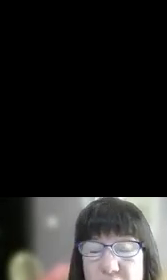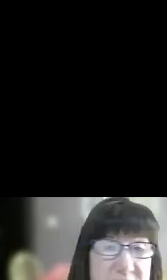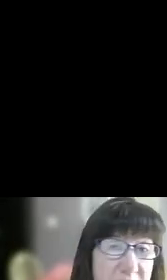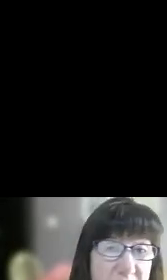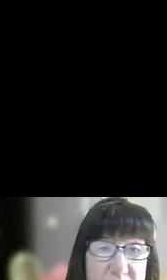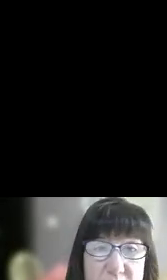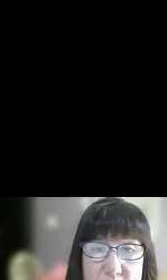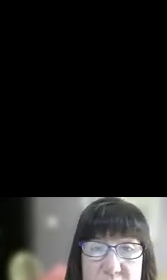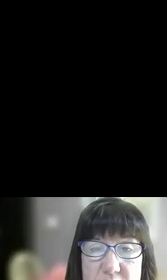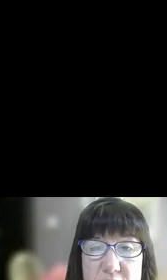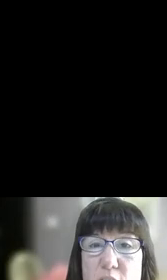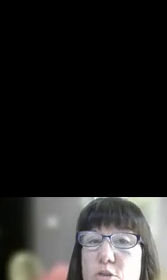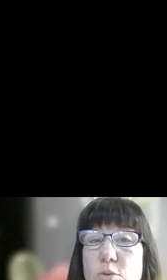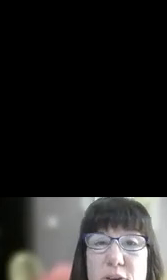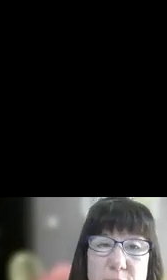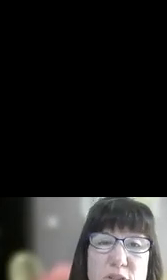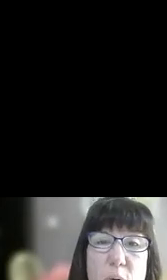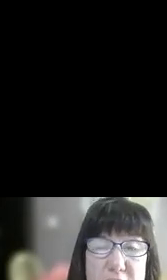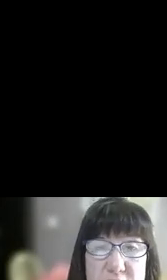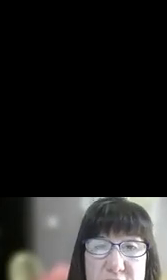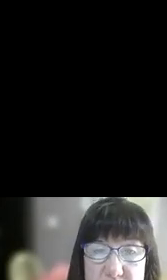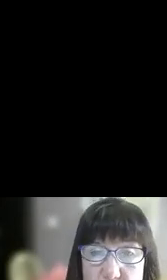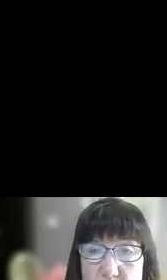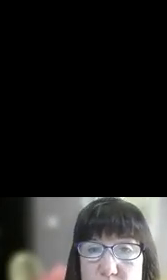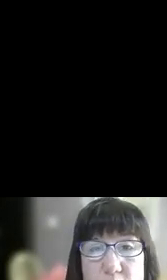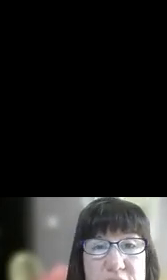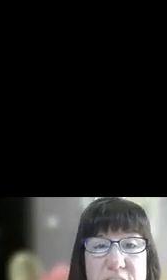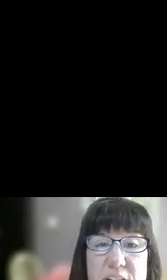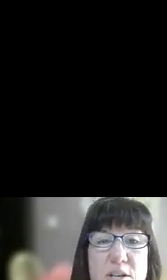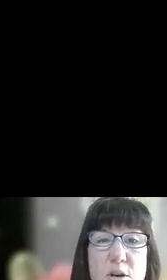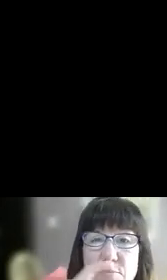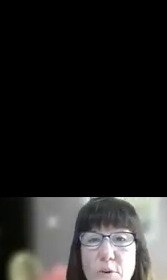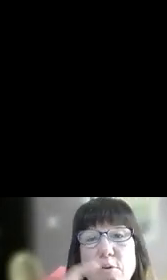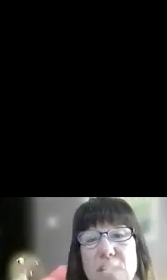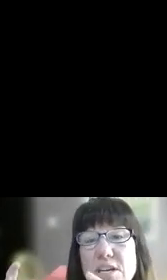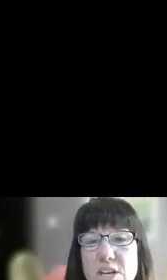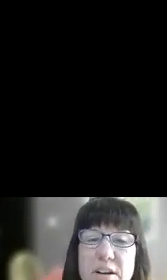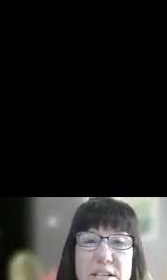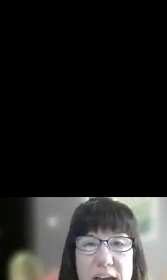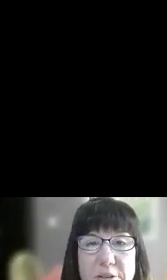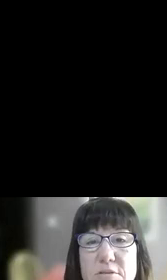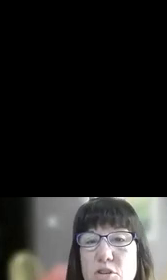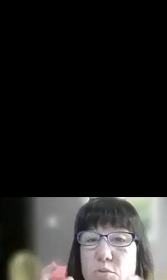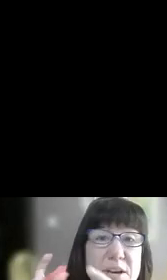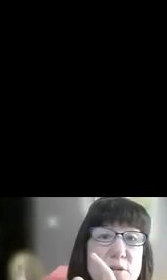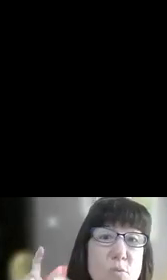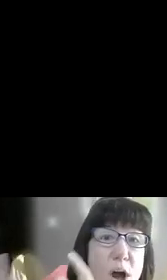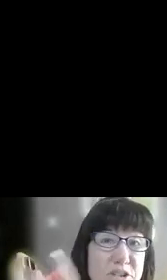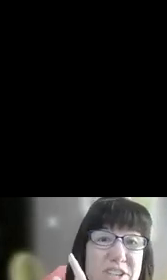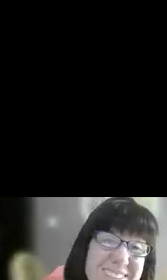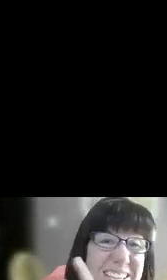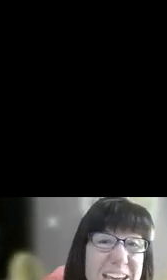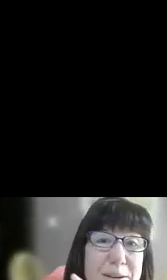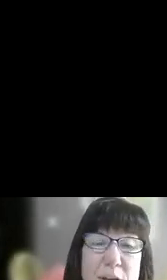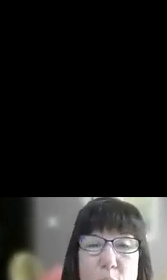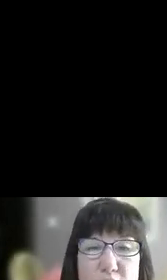if that's an area that you're interested in, you would be able to watch the video on political studies. We've broken each area down, so you would be able to watch